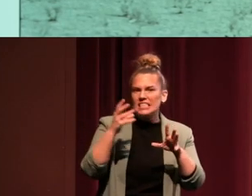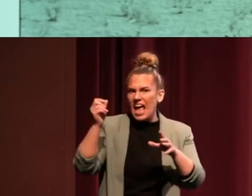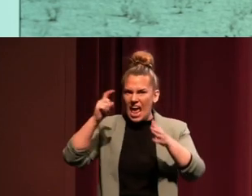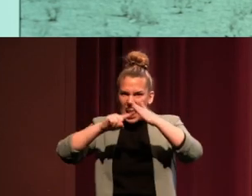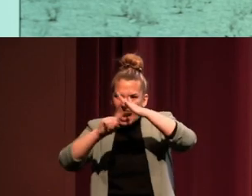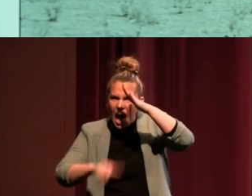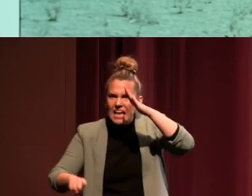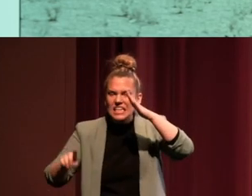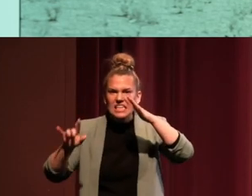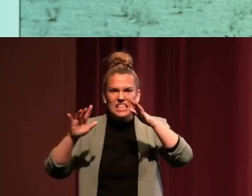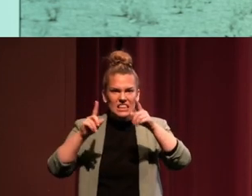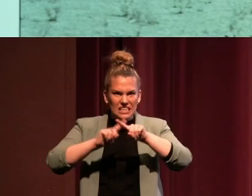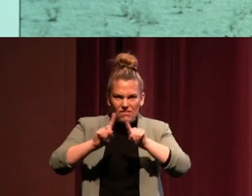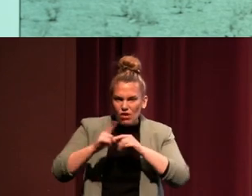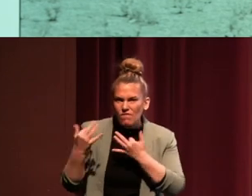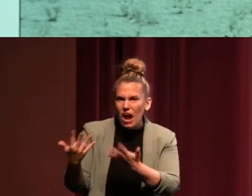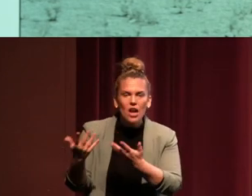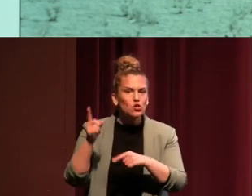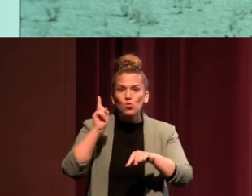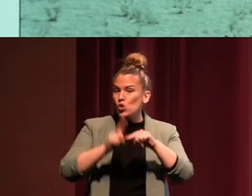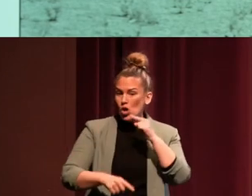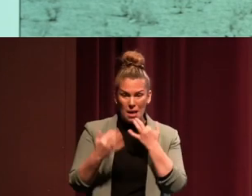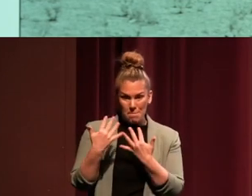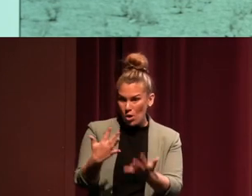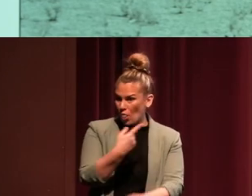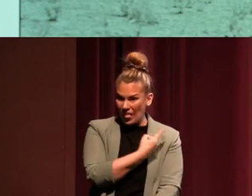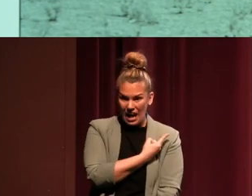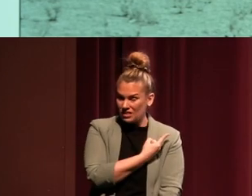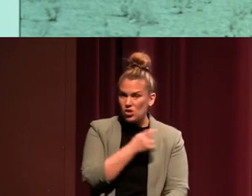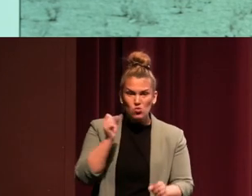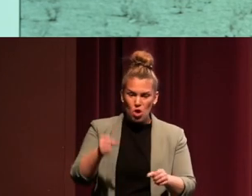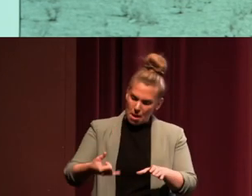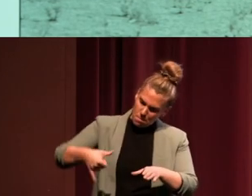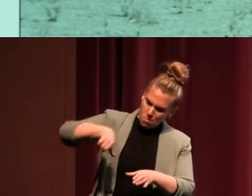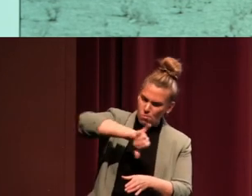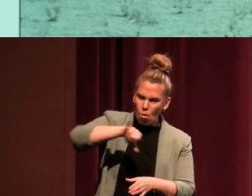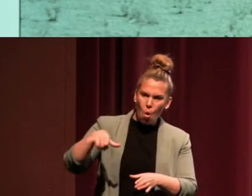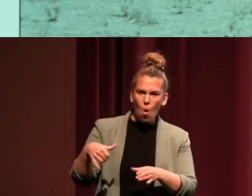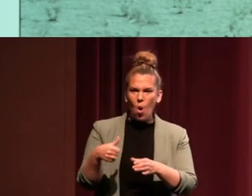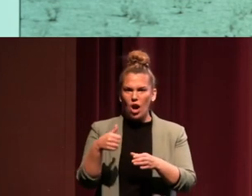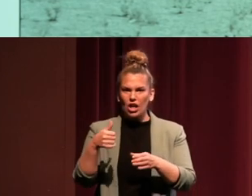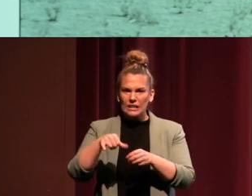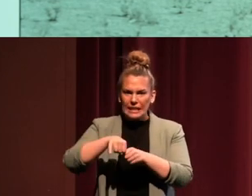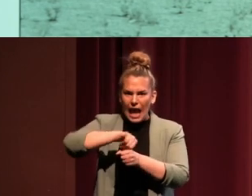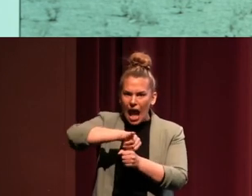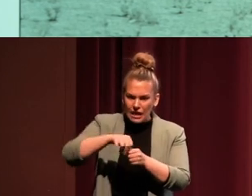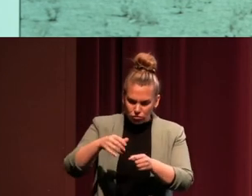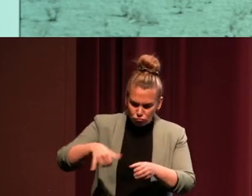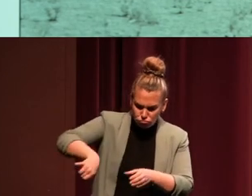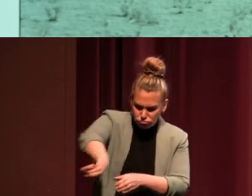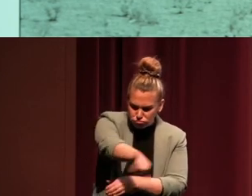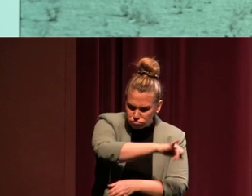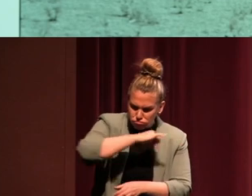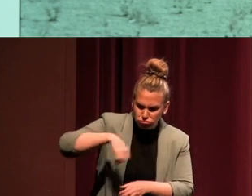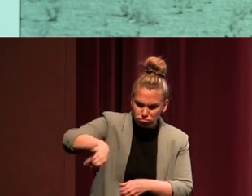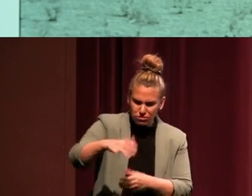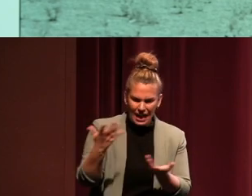to burn. You could pour a gallon of gasoline on the ground and you'd have trouble getting a fire started because there's no surface fuel.